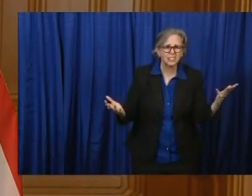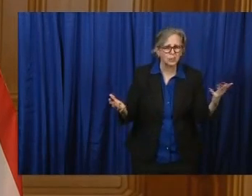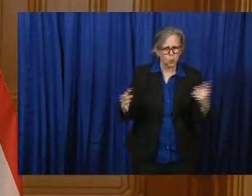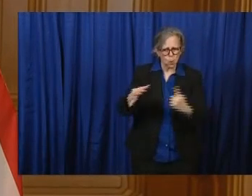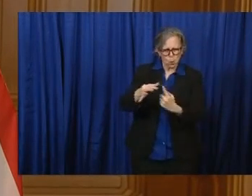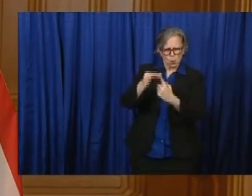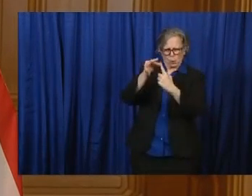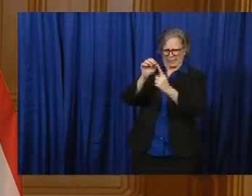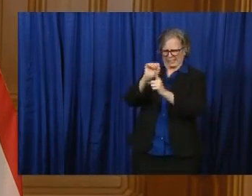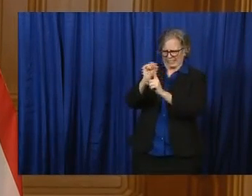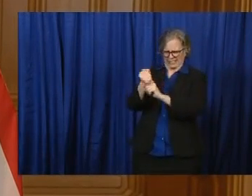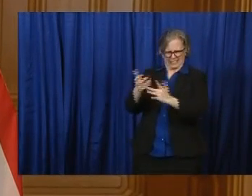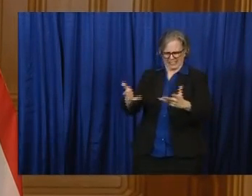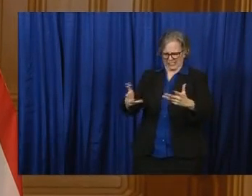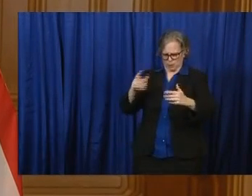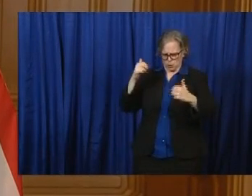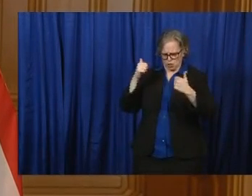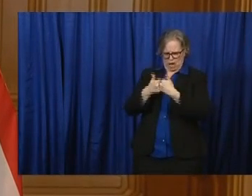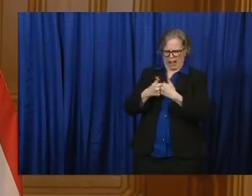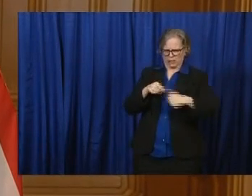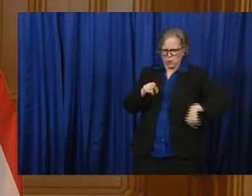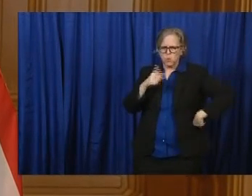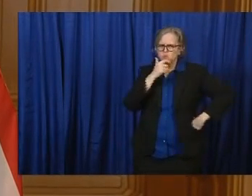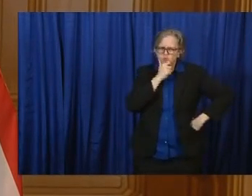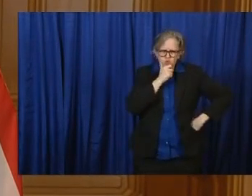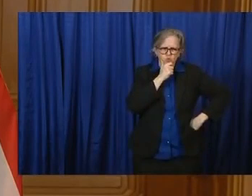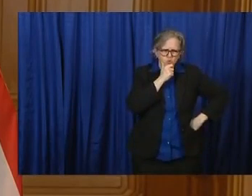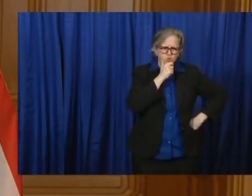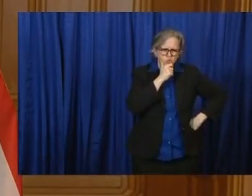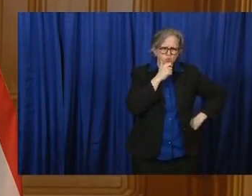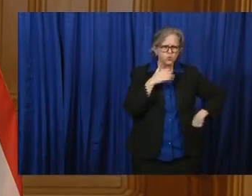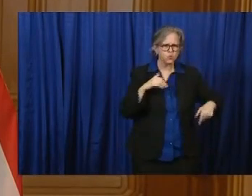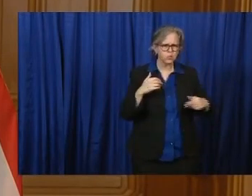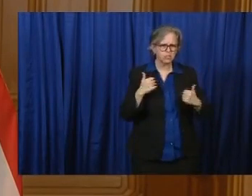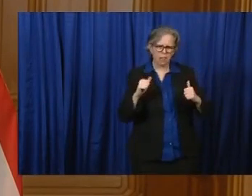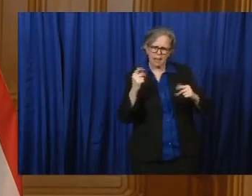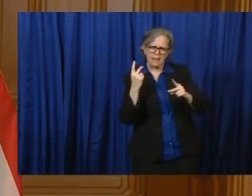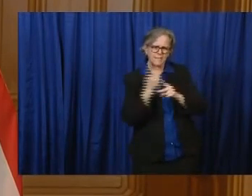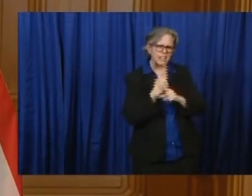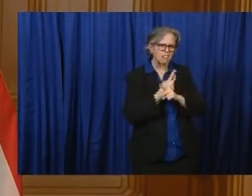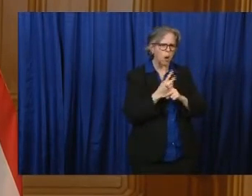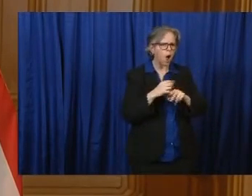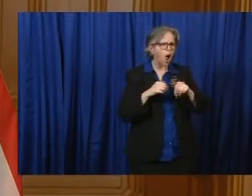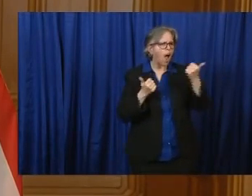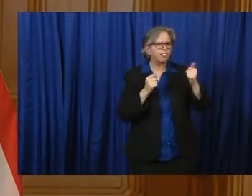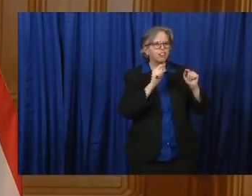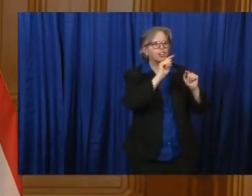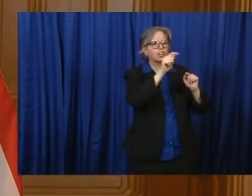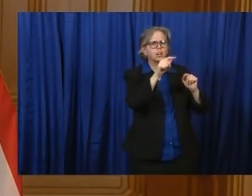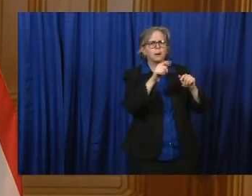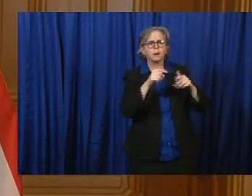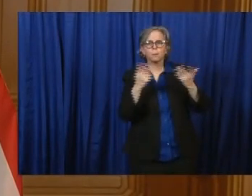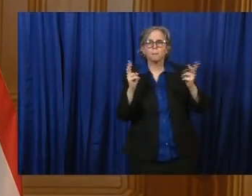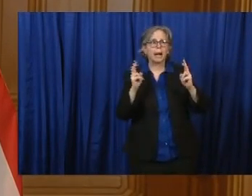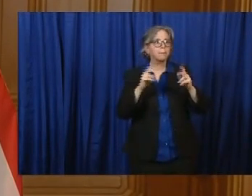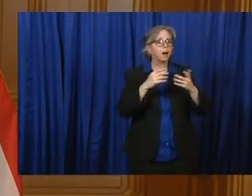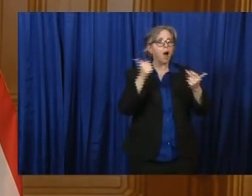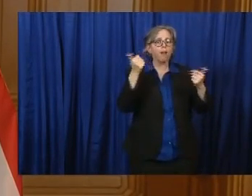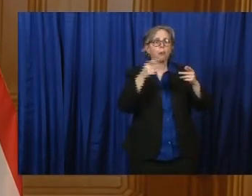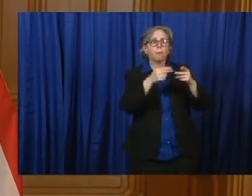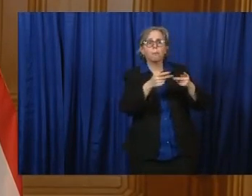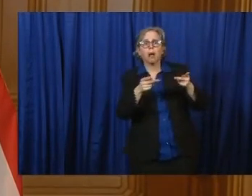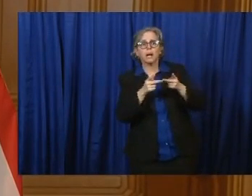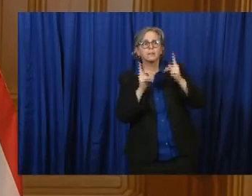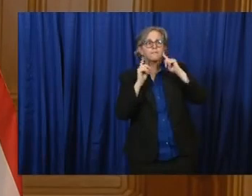communities are, in fact, finding alternatives to shelter or spreading out to other locations. We are asking all of our